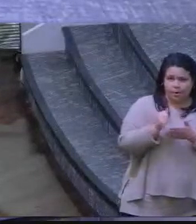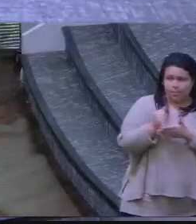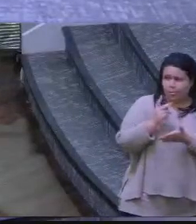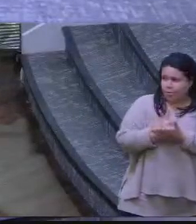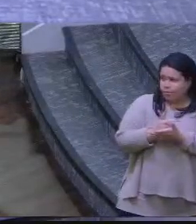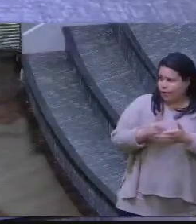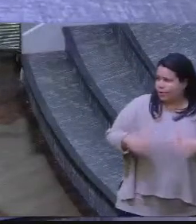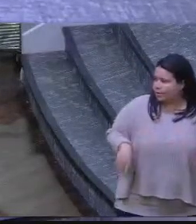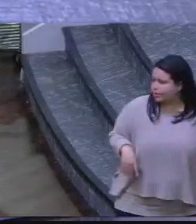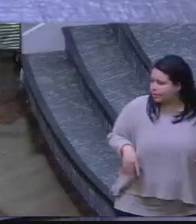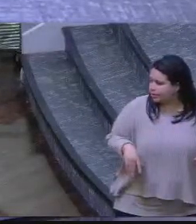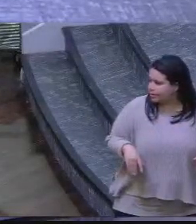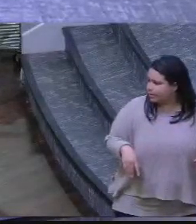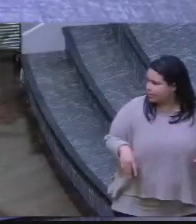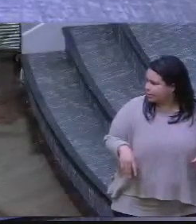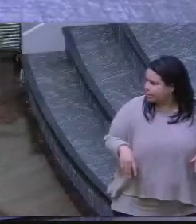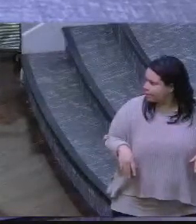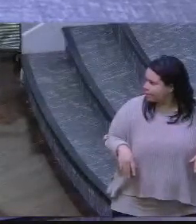Ner?